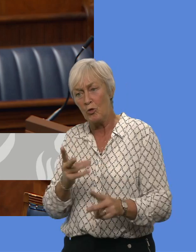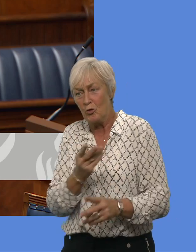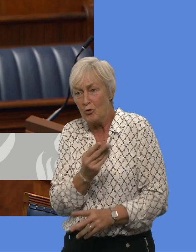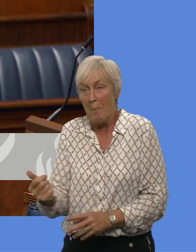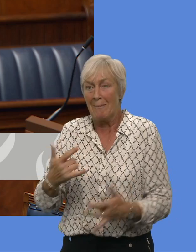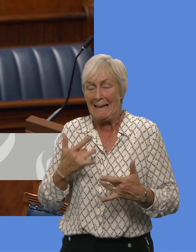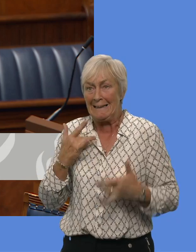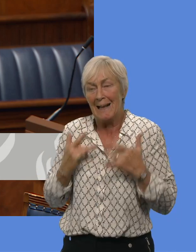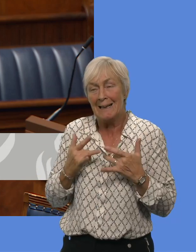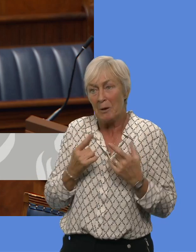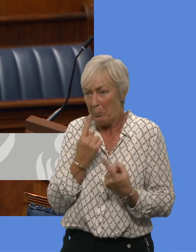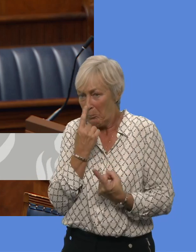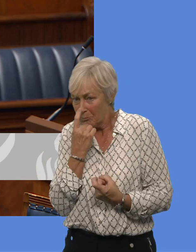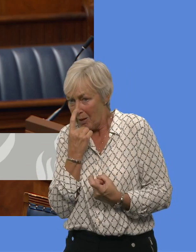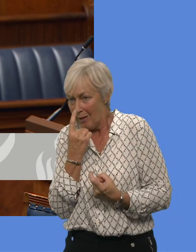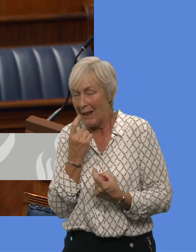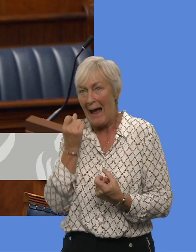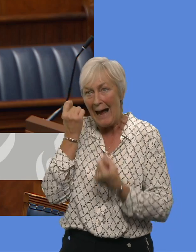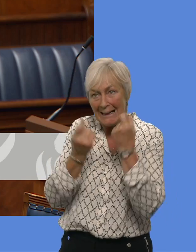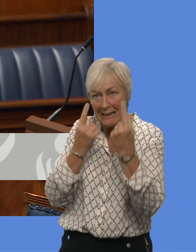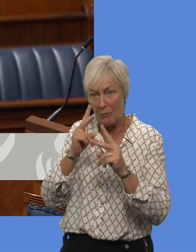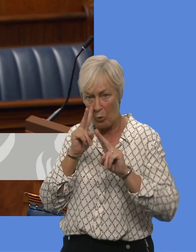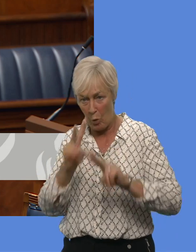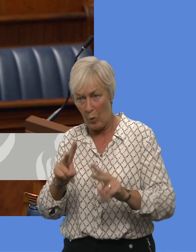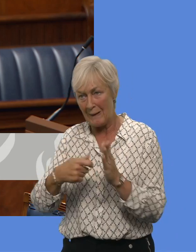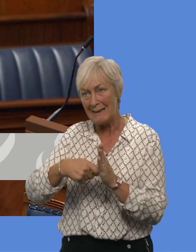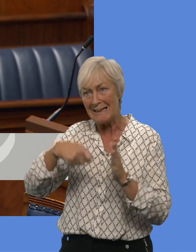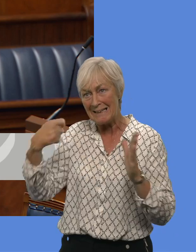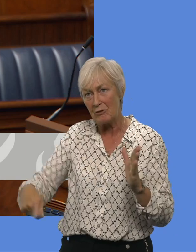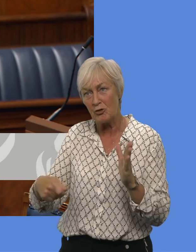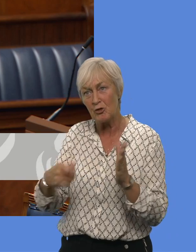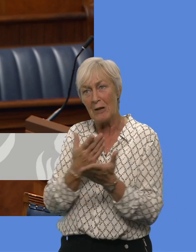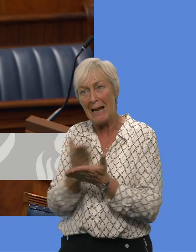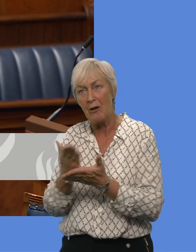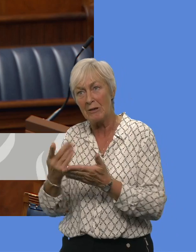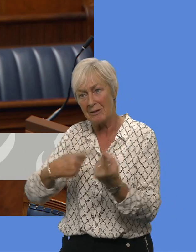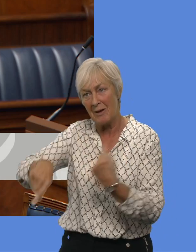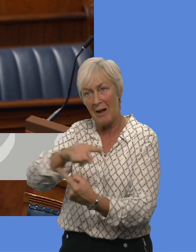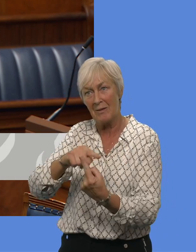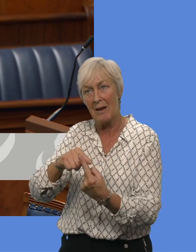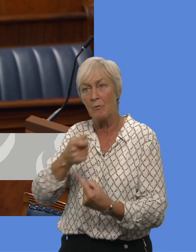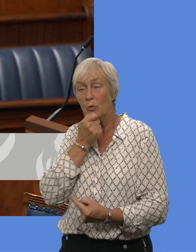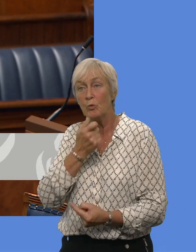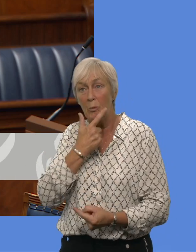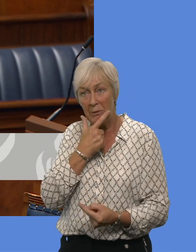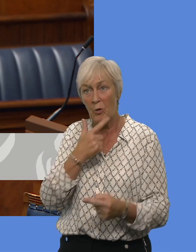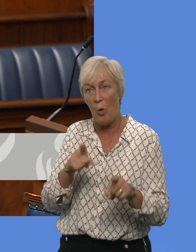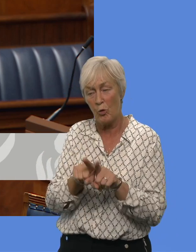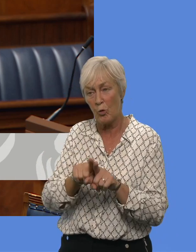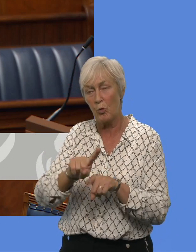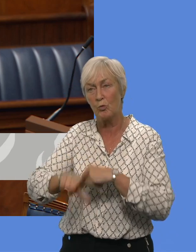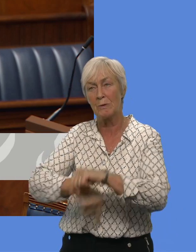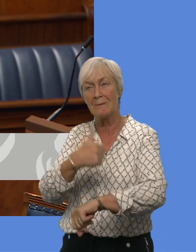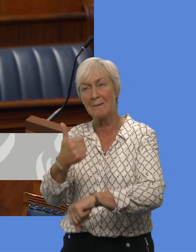and ambitious ideas, such as looking at the extension of the pre-clearance that there currently is in Dublin, and the